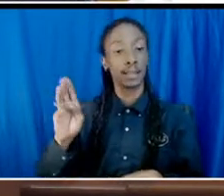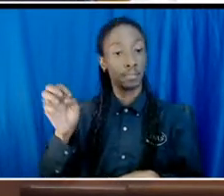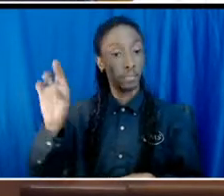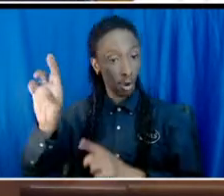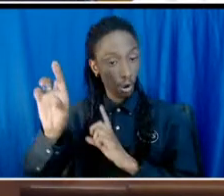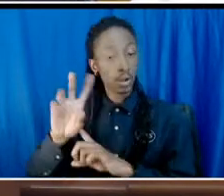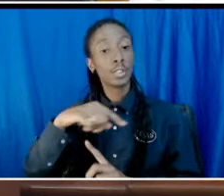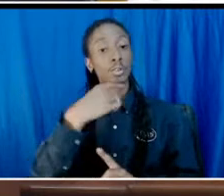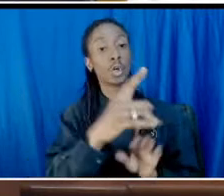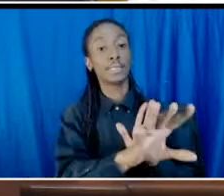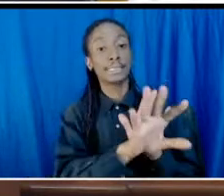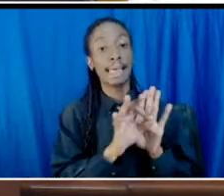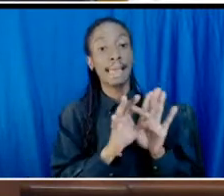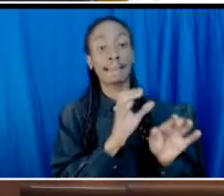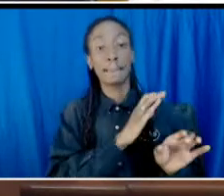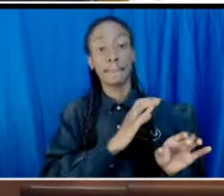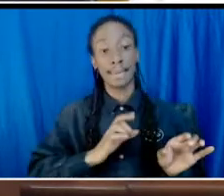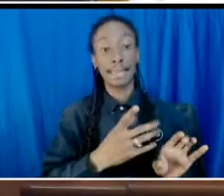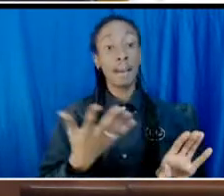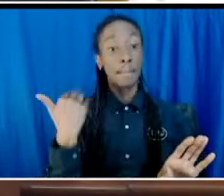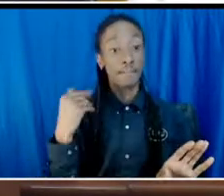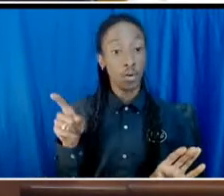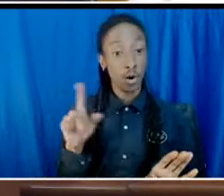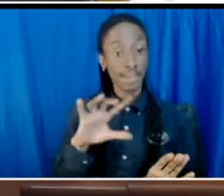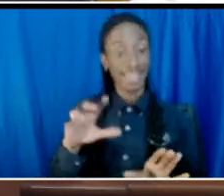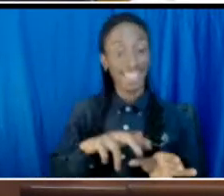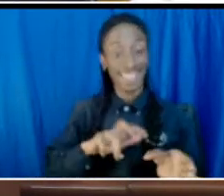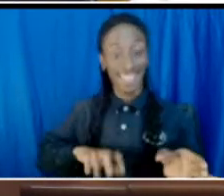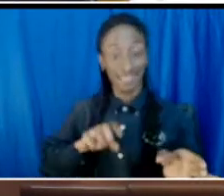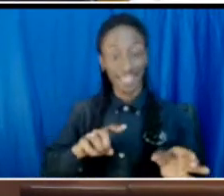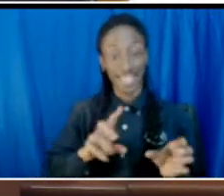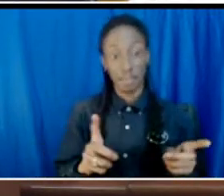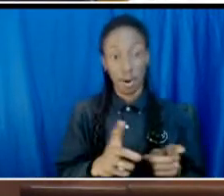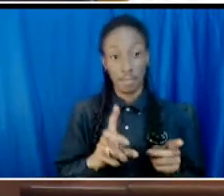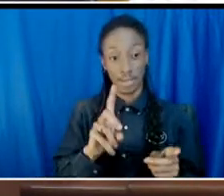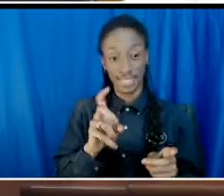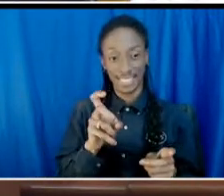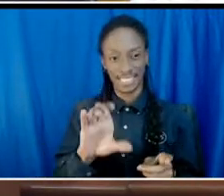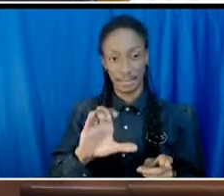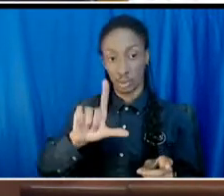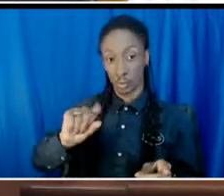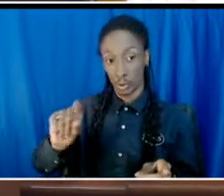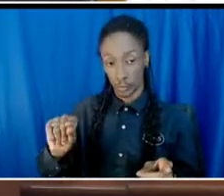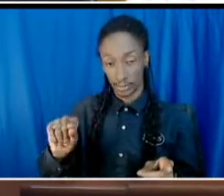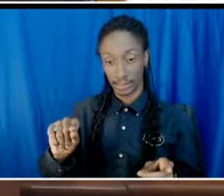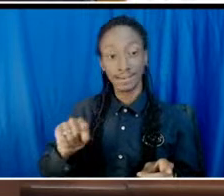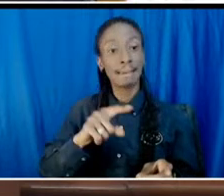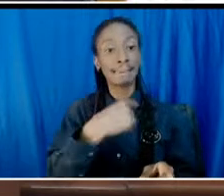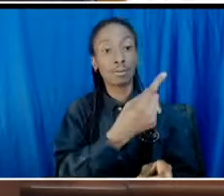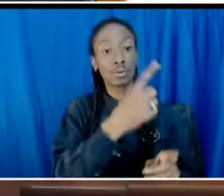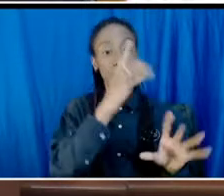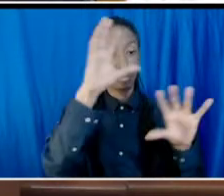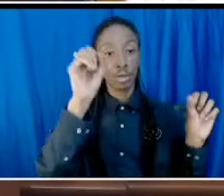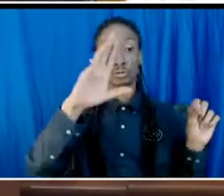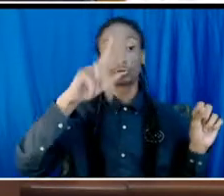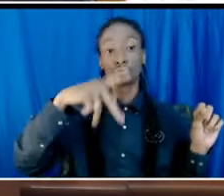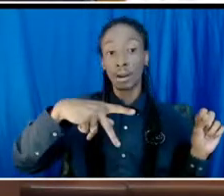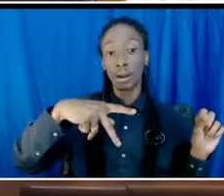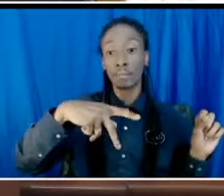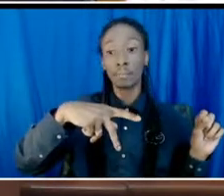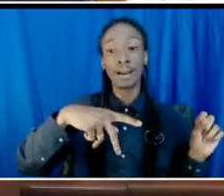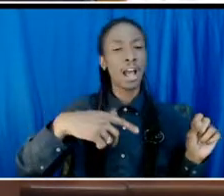Committee that before he left the department in December 2020, he told President Trump on at least